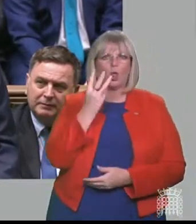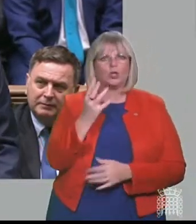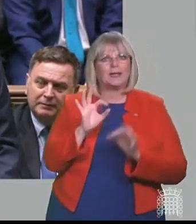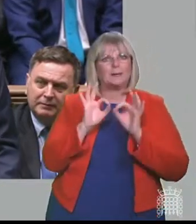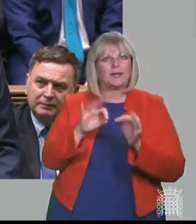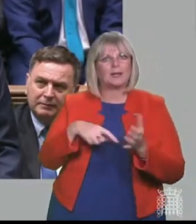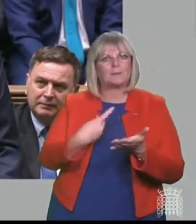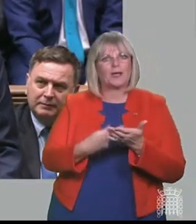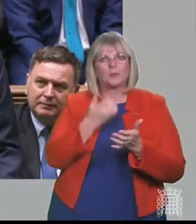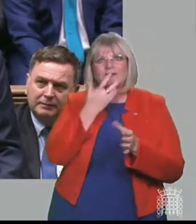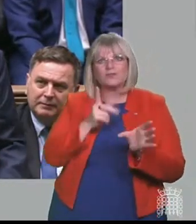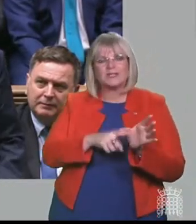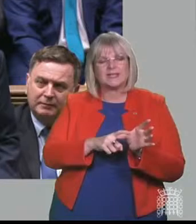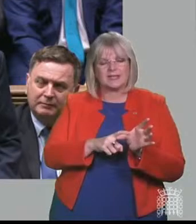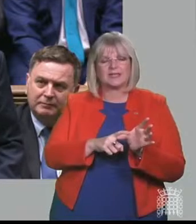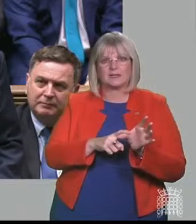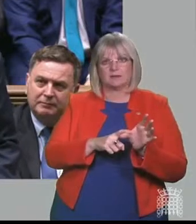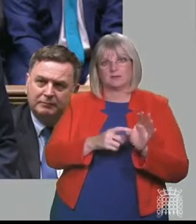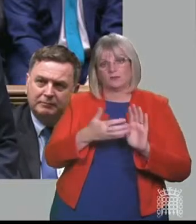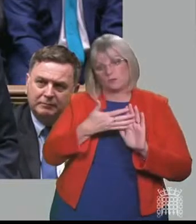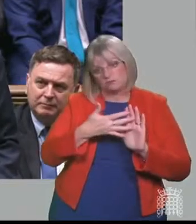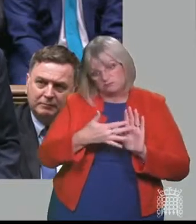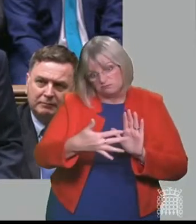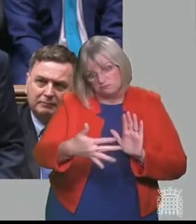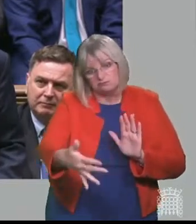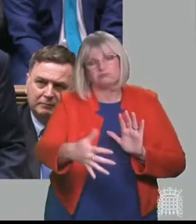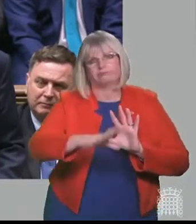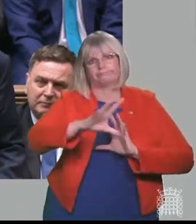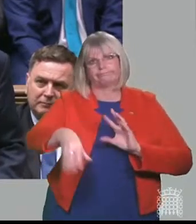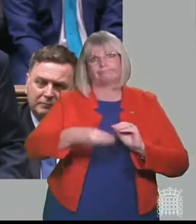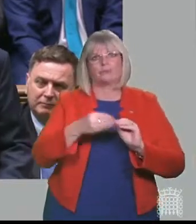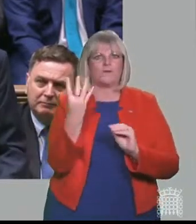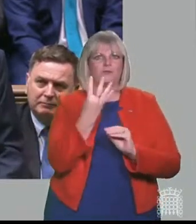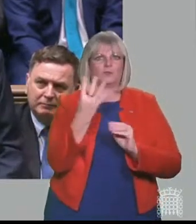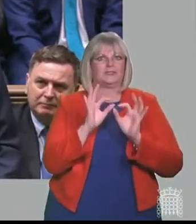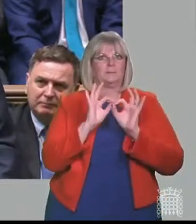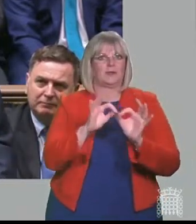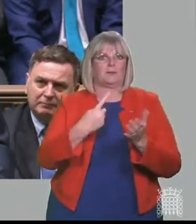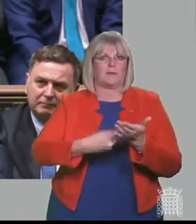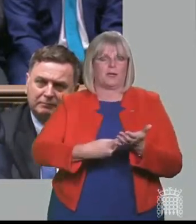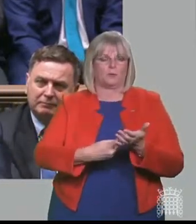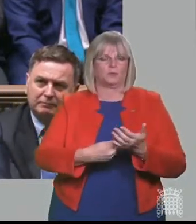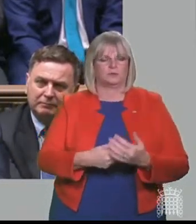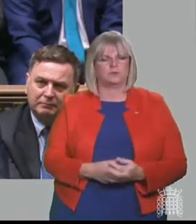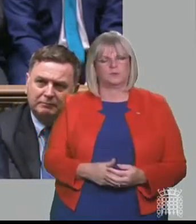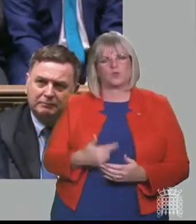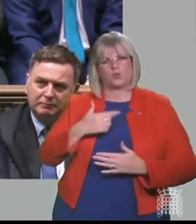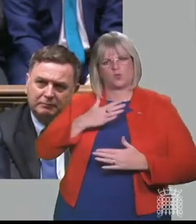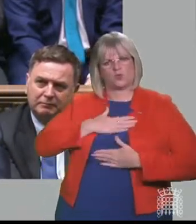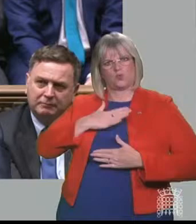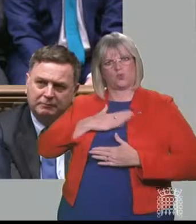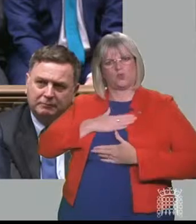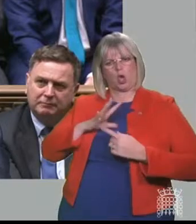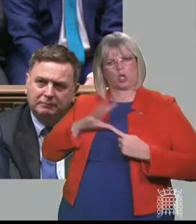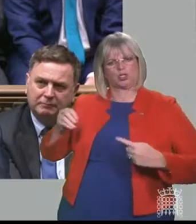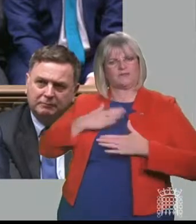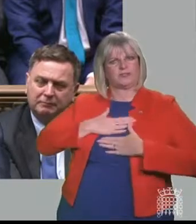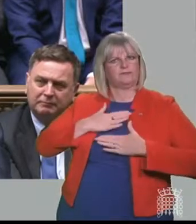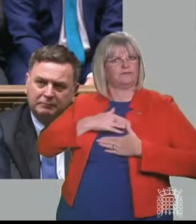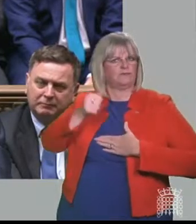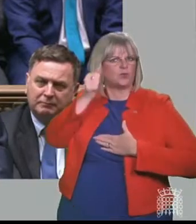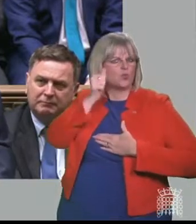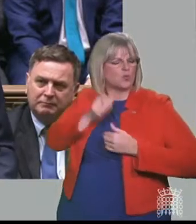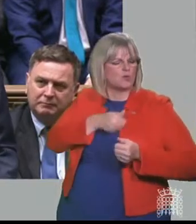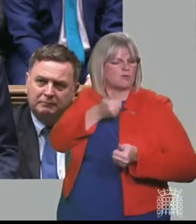£14 billion over the forecast period. We know on this side of the House the way to back British business is